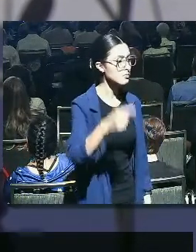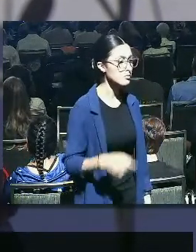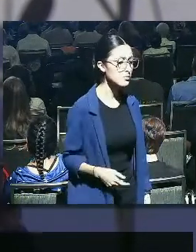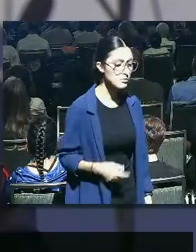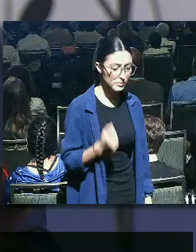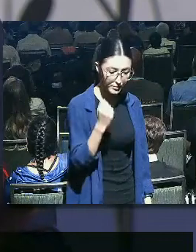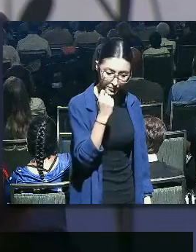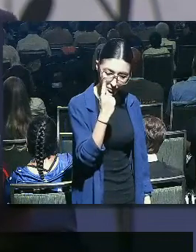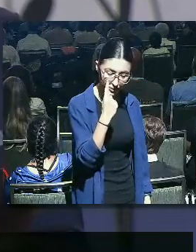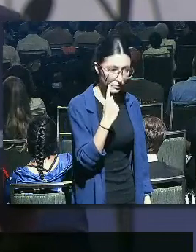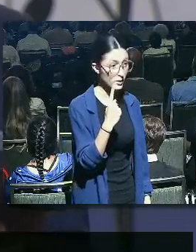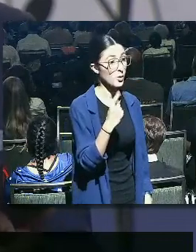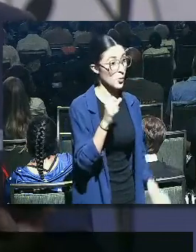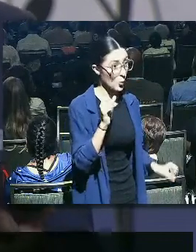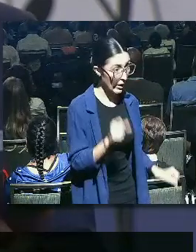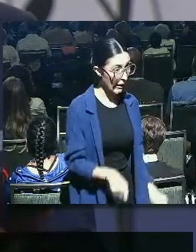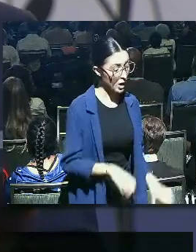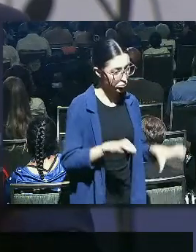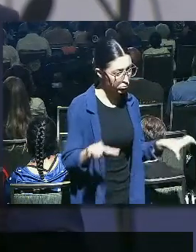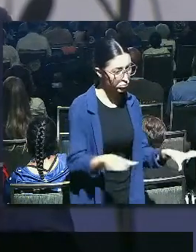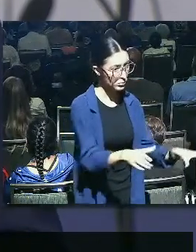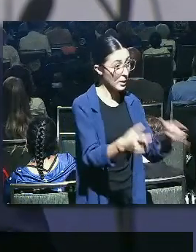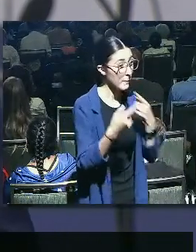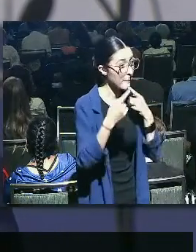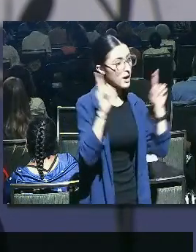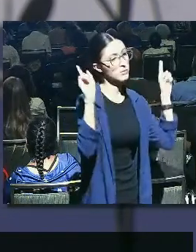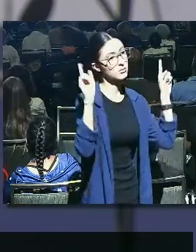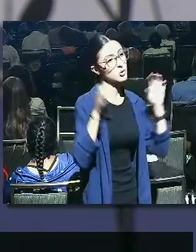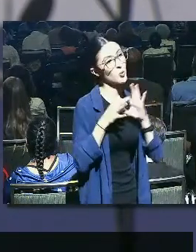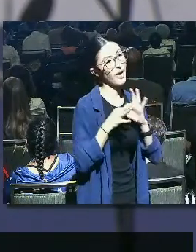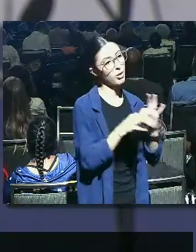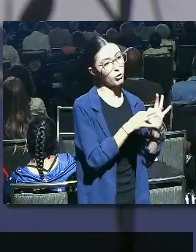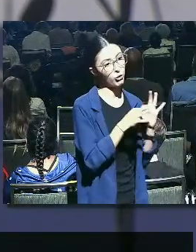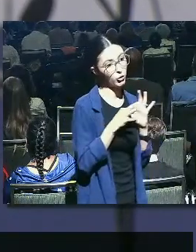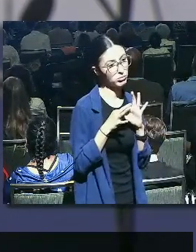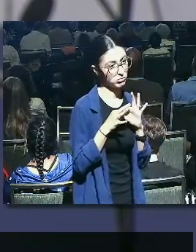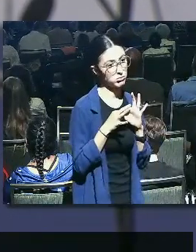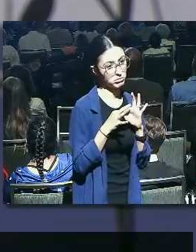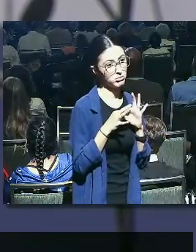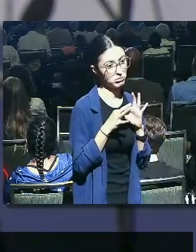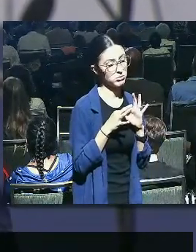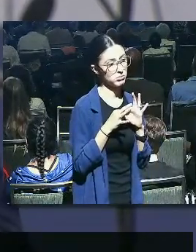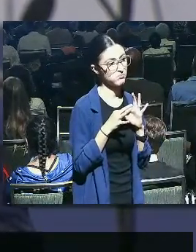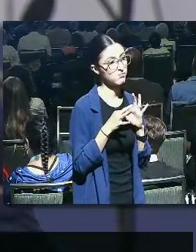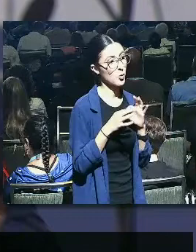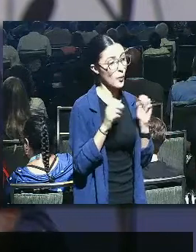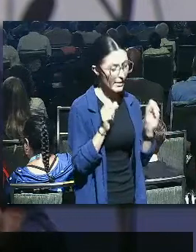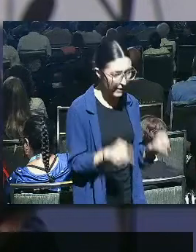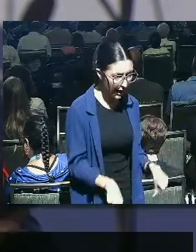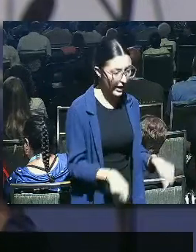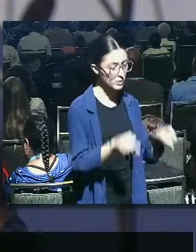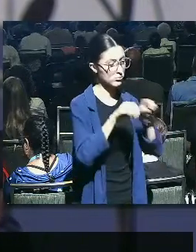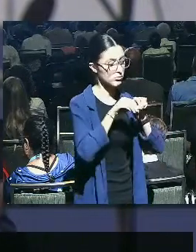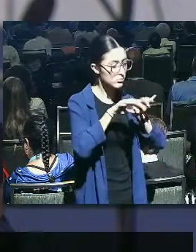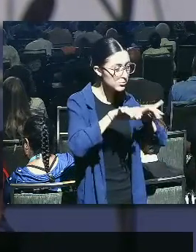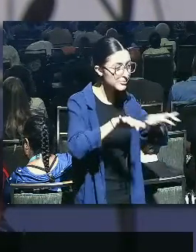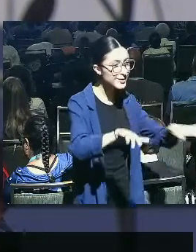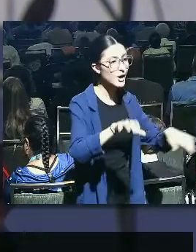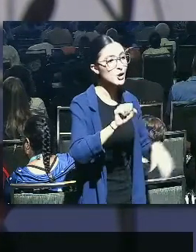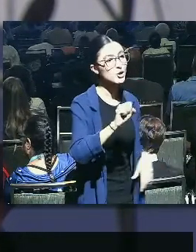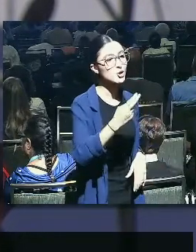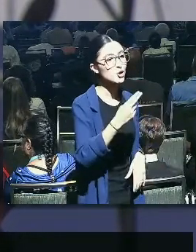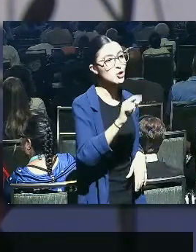together, but we can create shalom, and we can help this